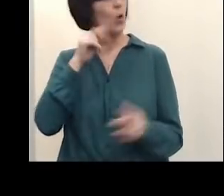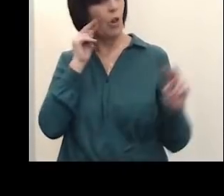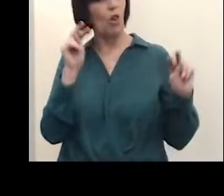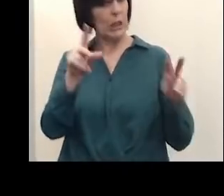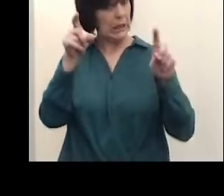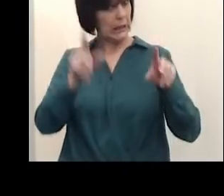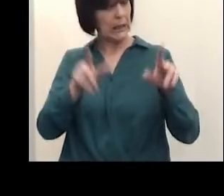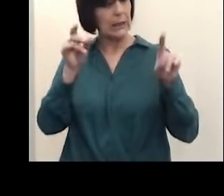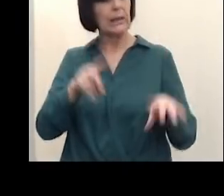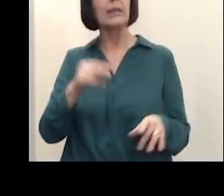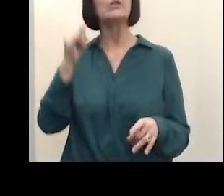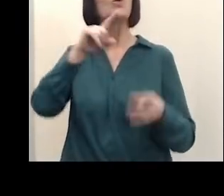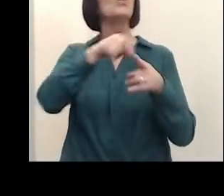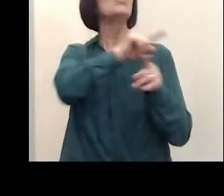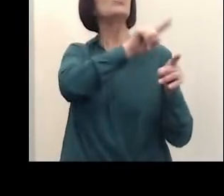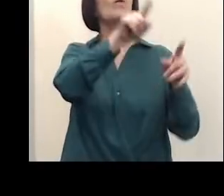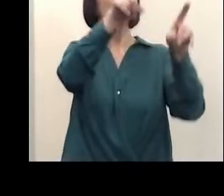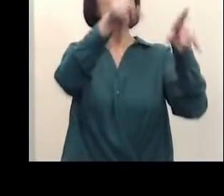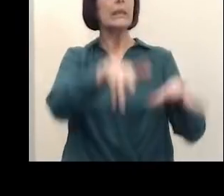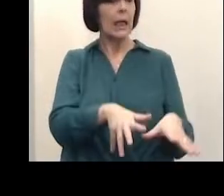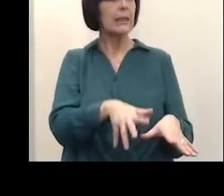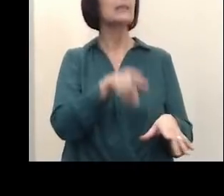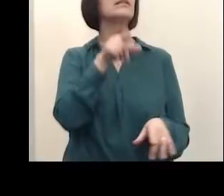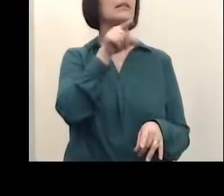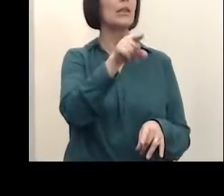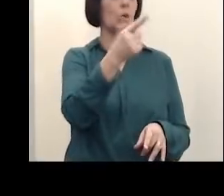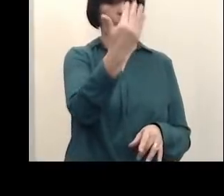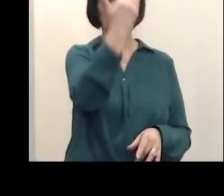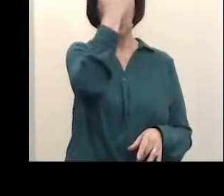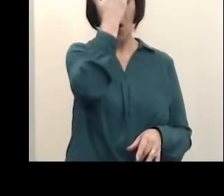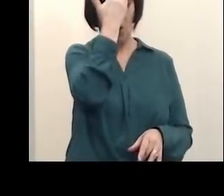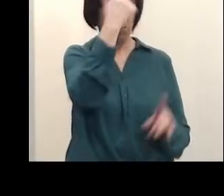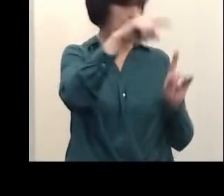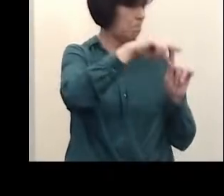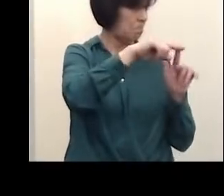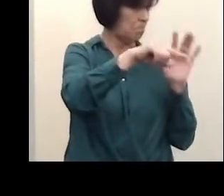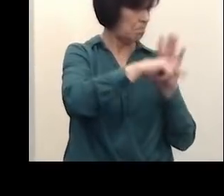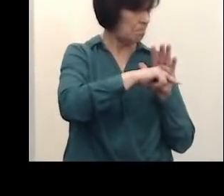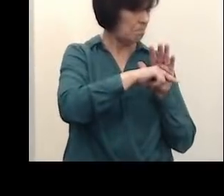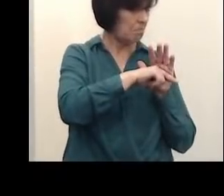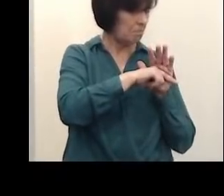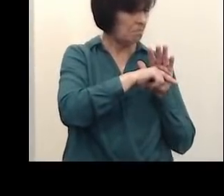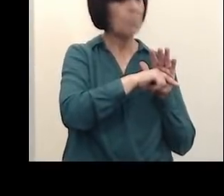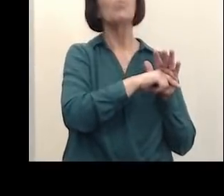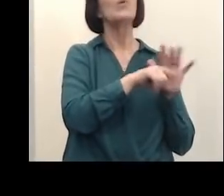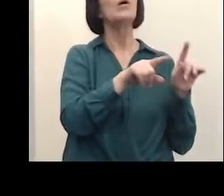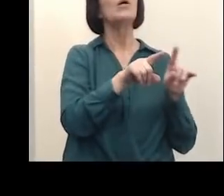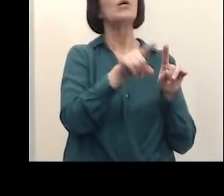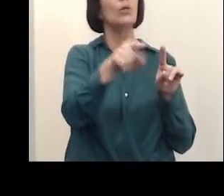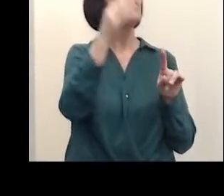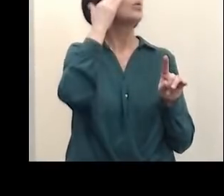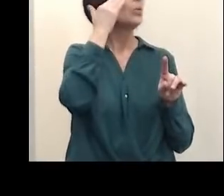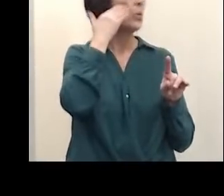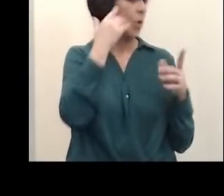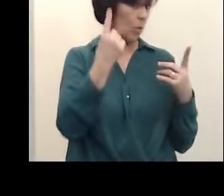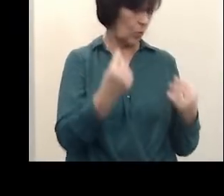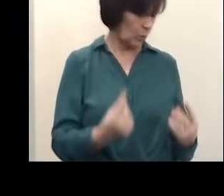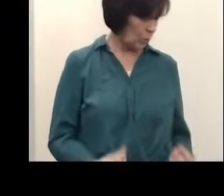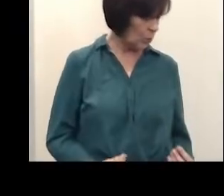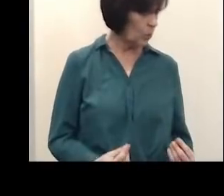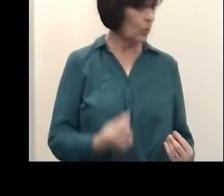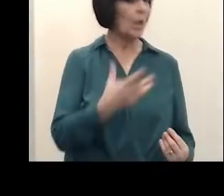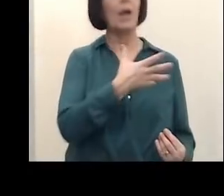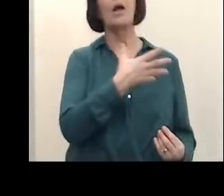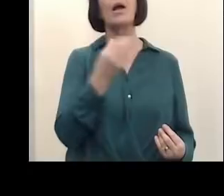by getting tested, you'll not only know that if you are infected, you'll know your status, you'll know the prevention measures to take. However,